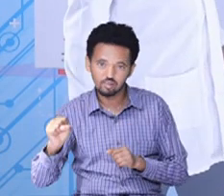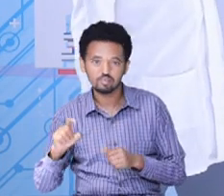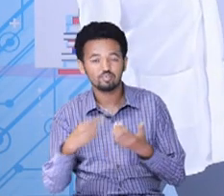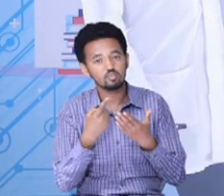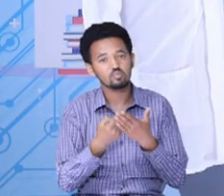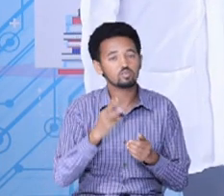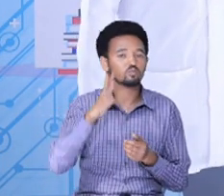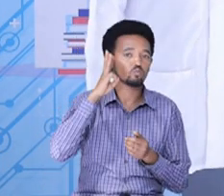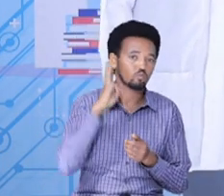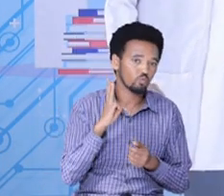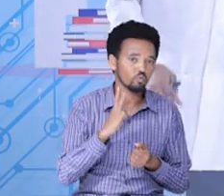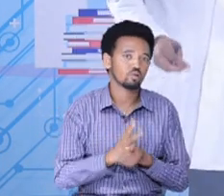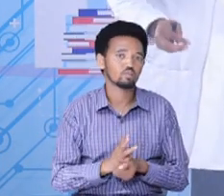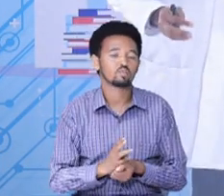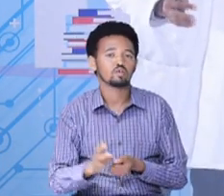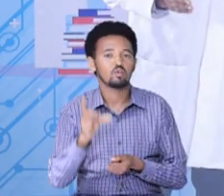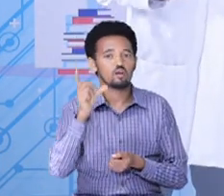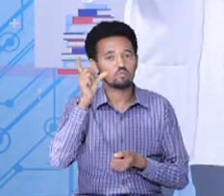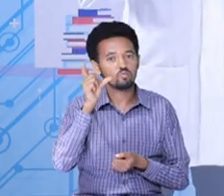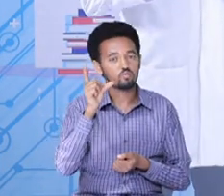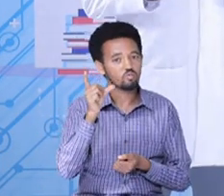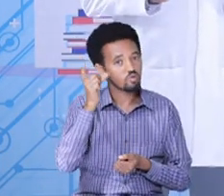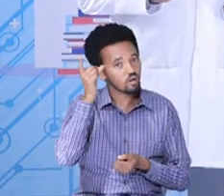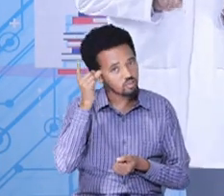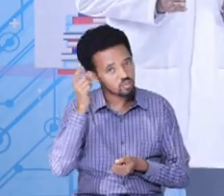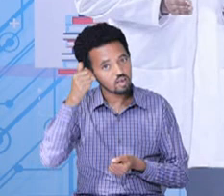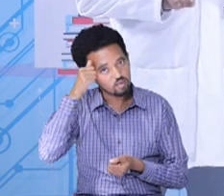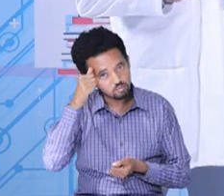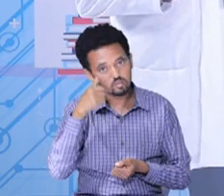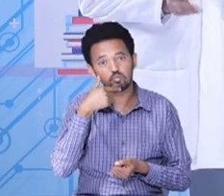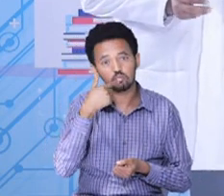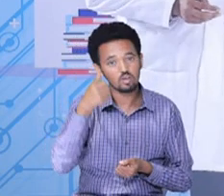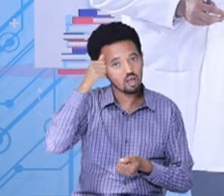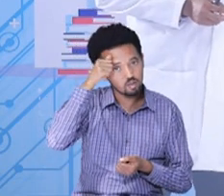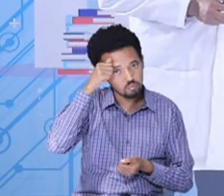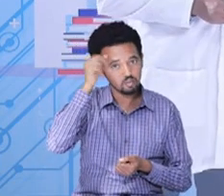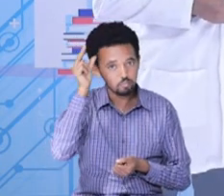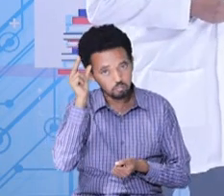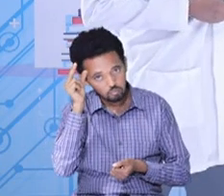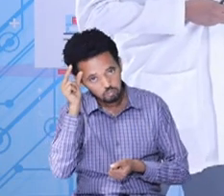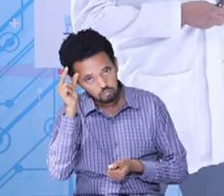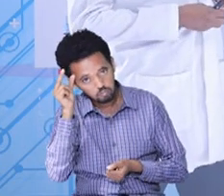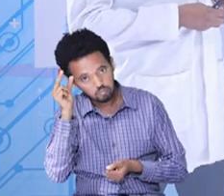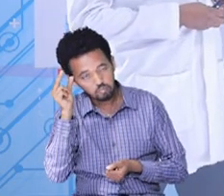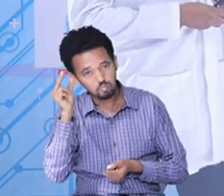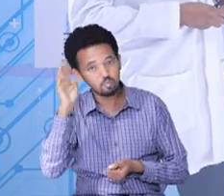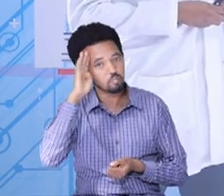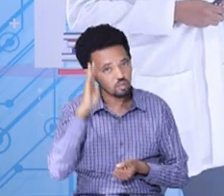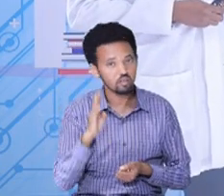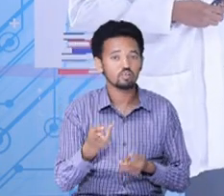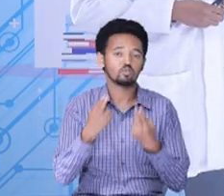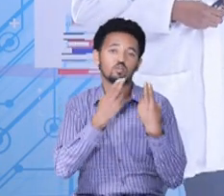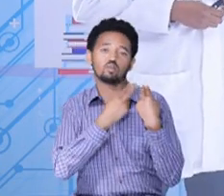This struggle was led by Farhat Abbas and Ahmed Ben Bella. Ahmed Ben Bella and Farhat Abbas was the leader